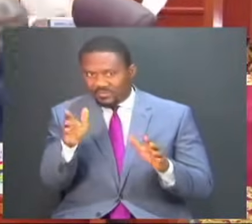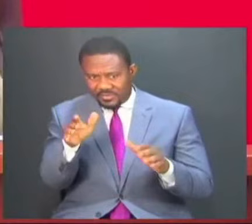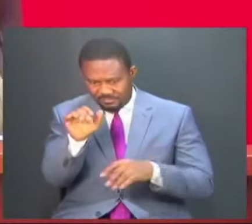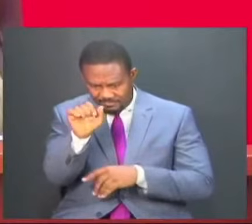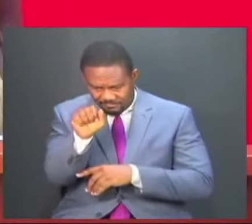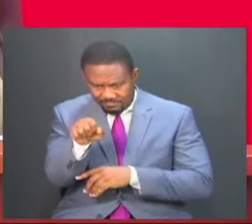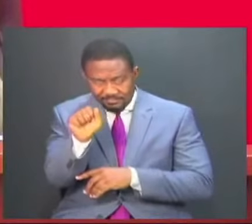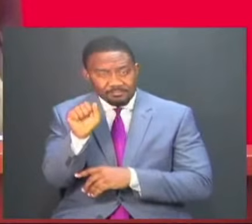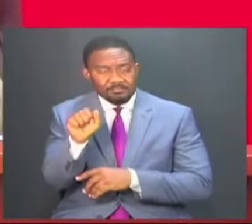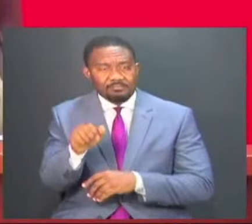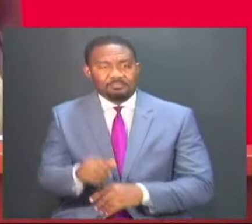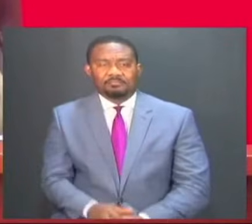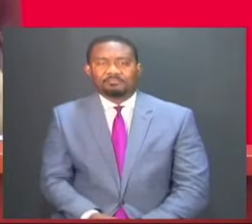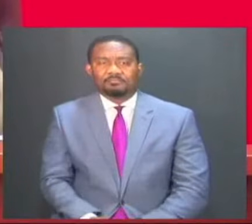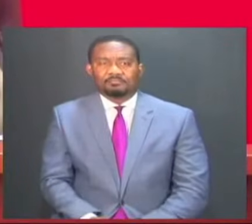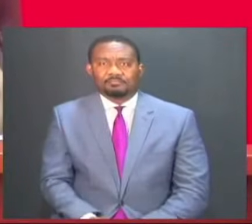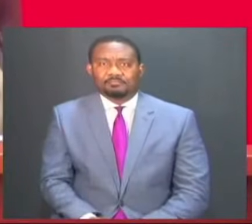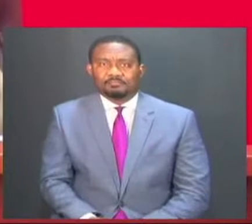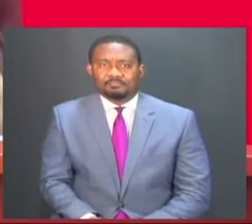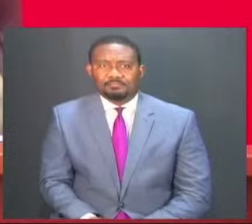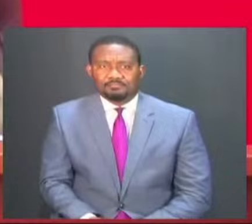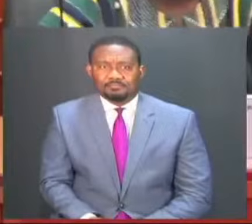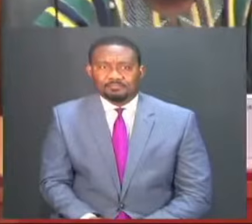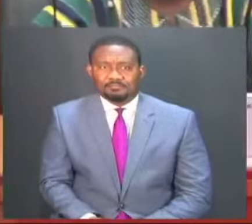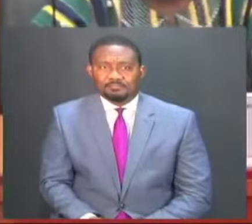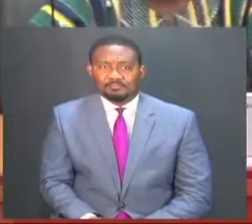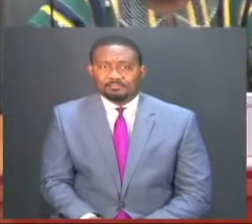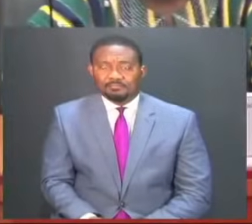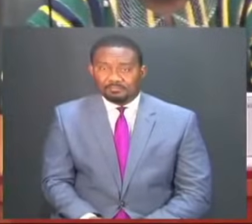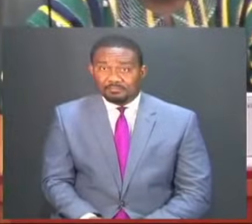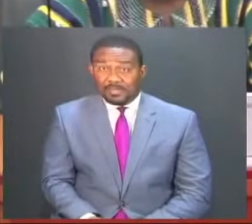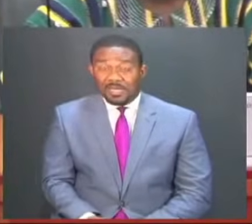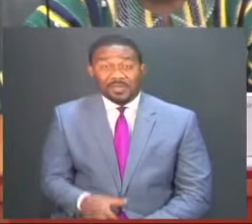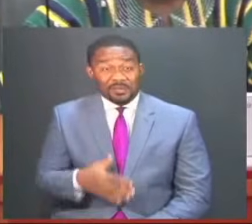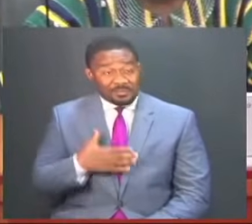Minister for Transport, you may bow again for,